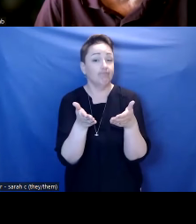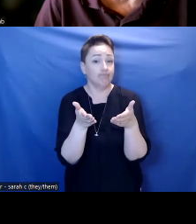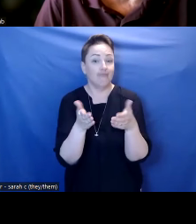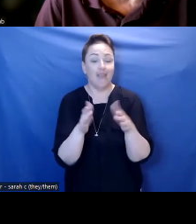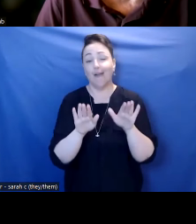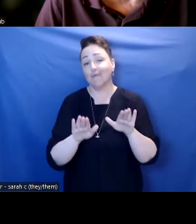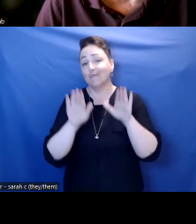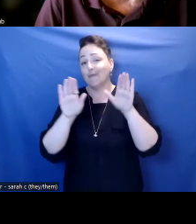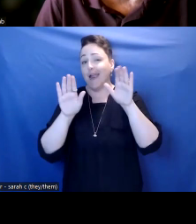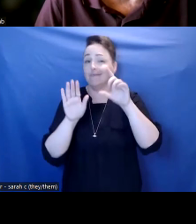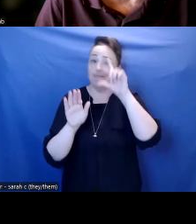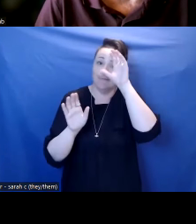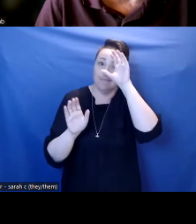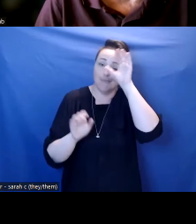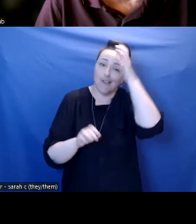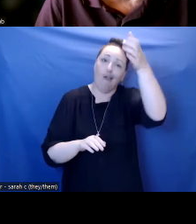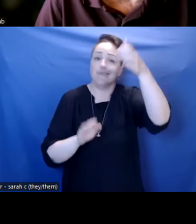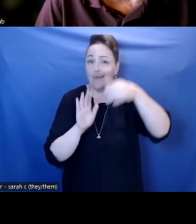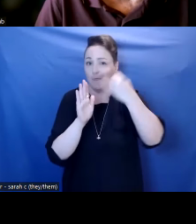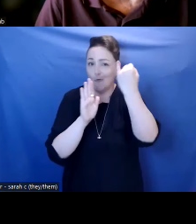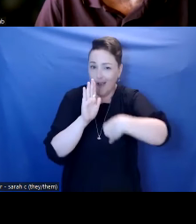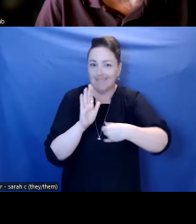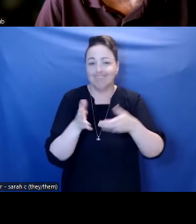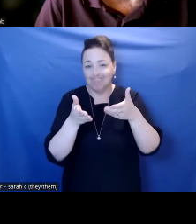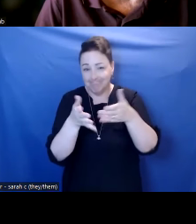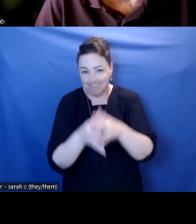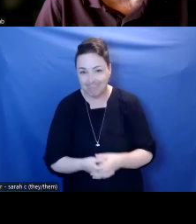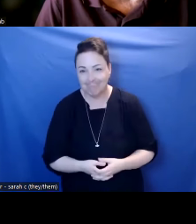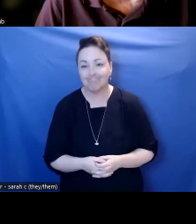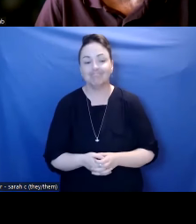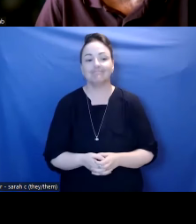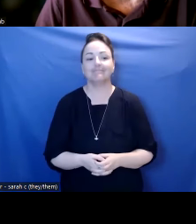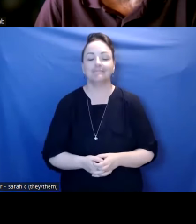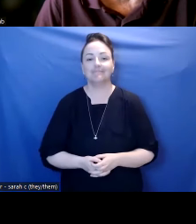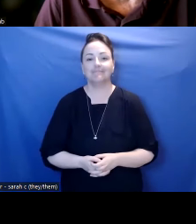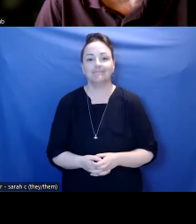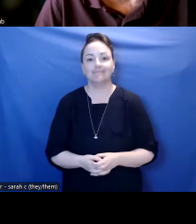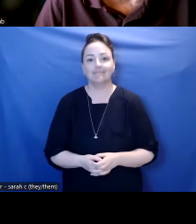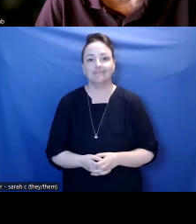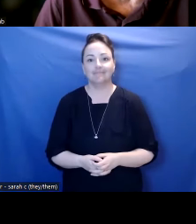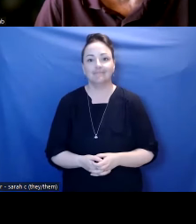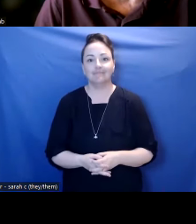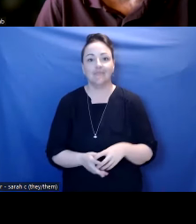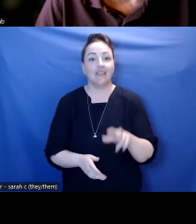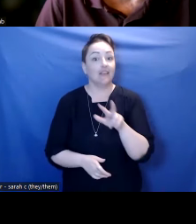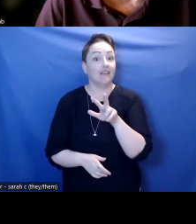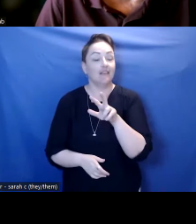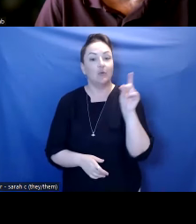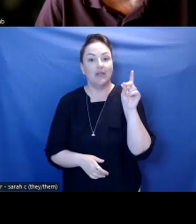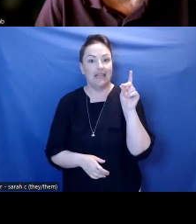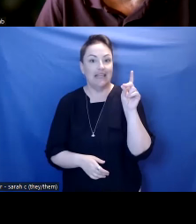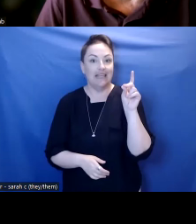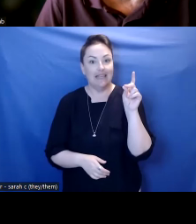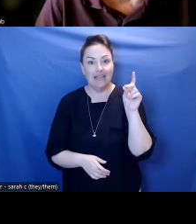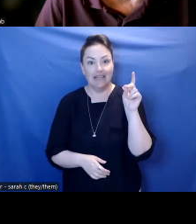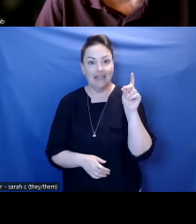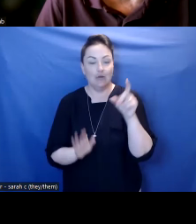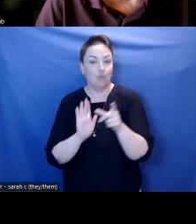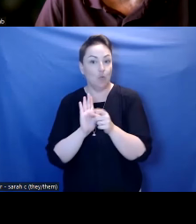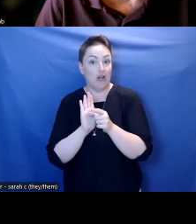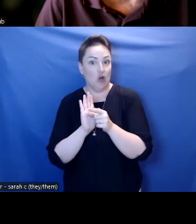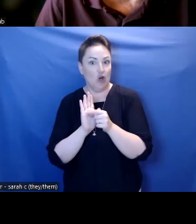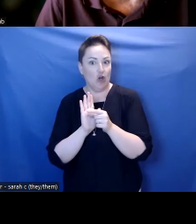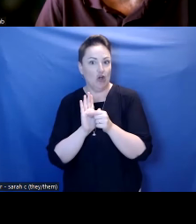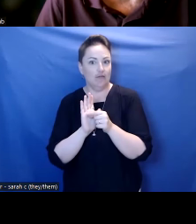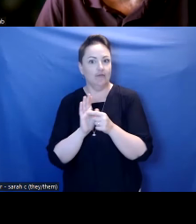drawings of imagination of how this might look like in the future. This is a 3D printer doing bicycle printing